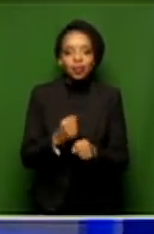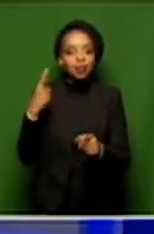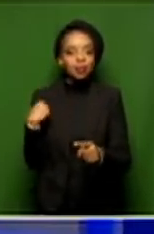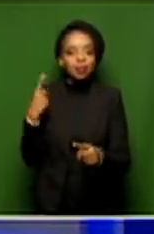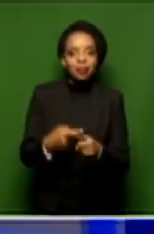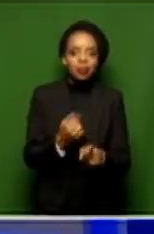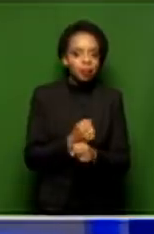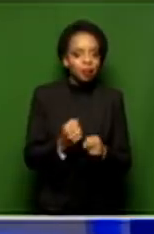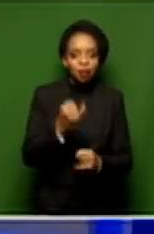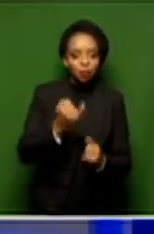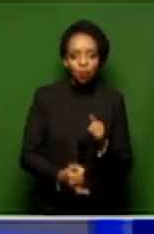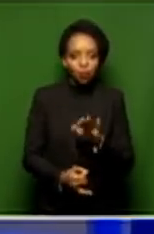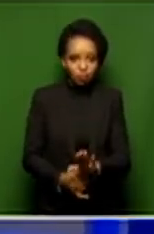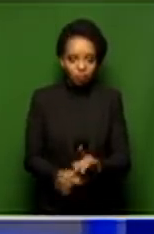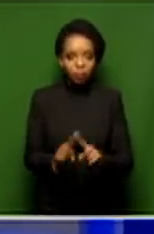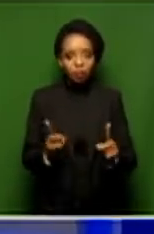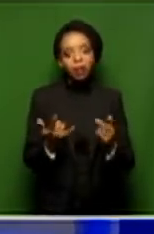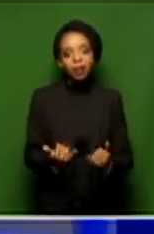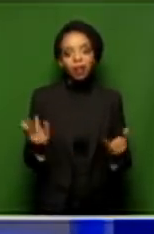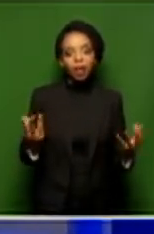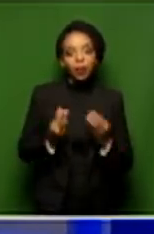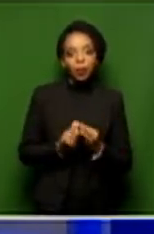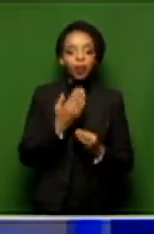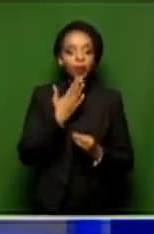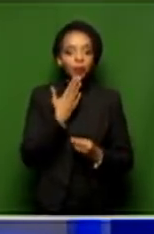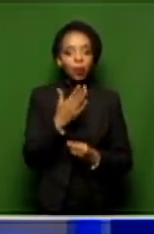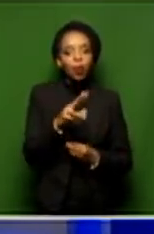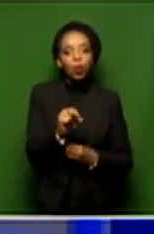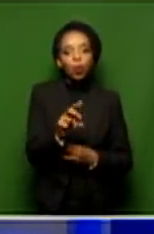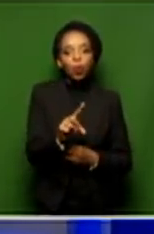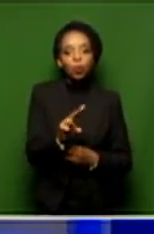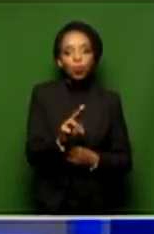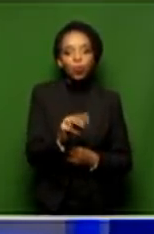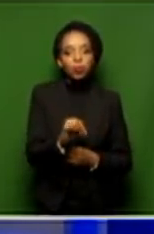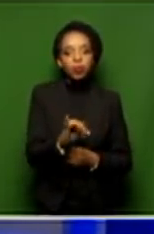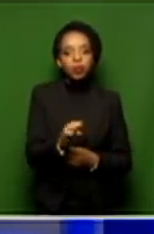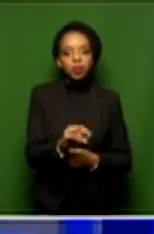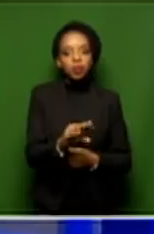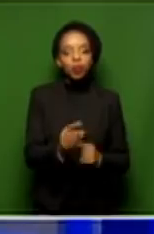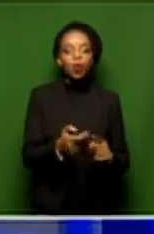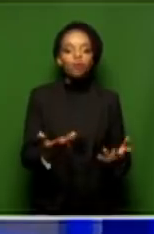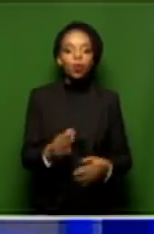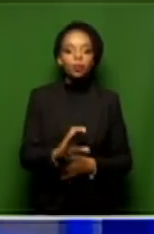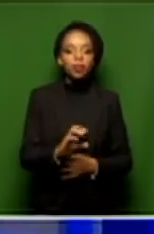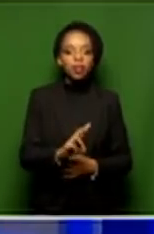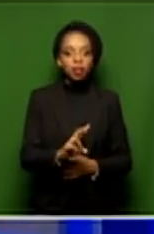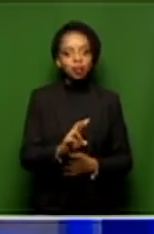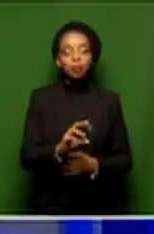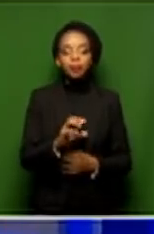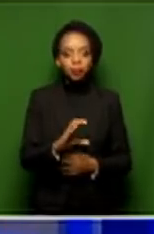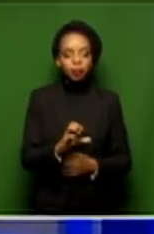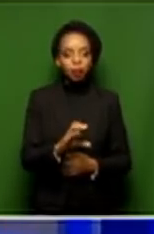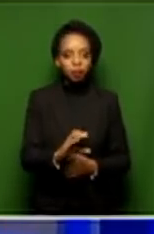of course, joining me now is Ndumiso Thingo from the CSIR to look at some of these numbers, because we now do